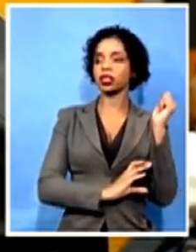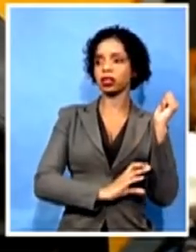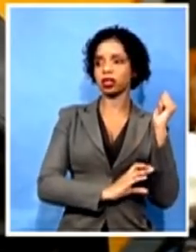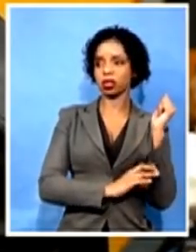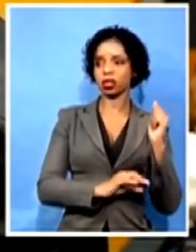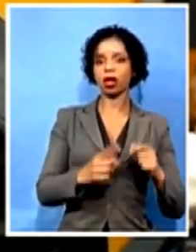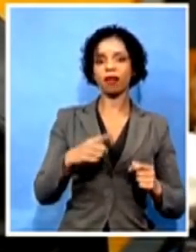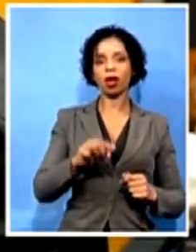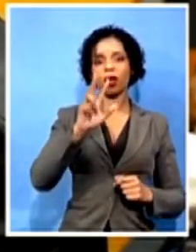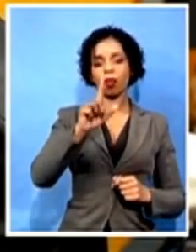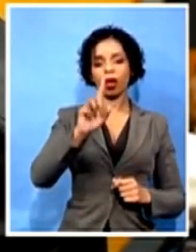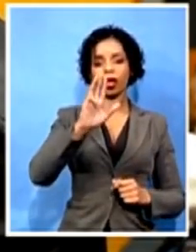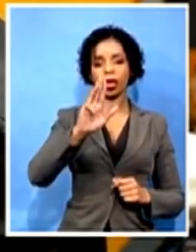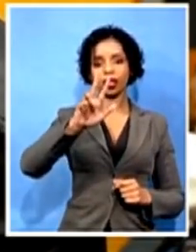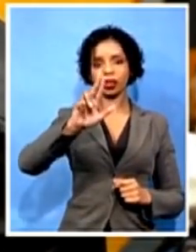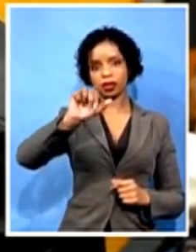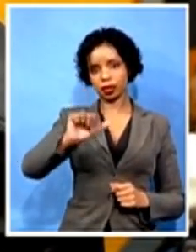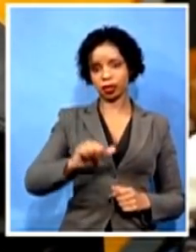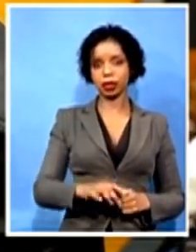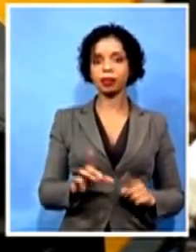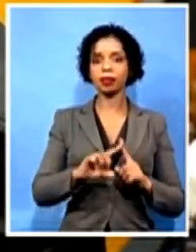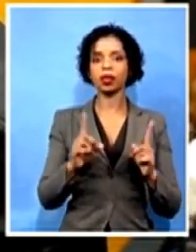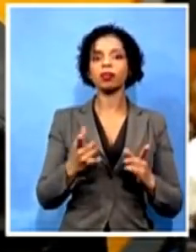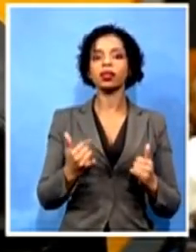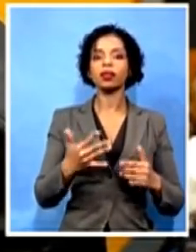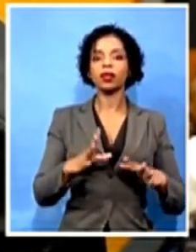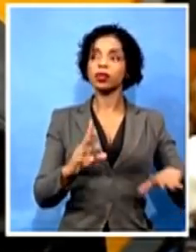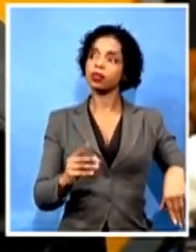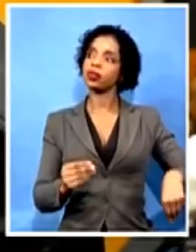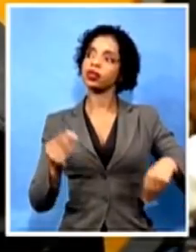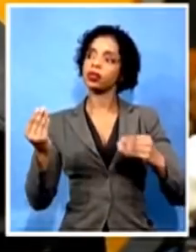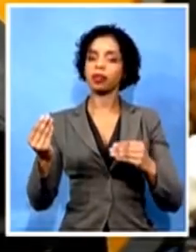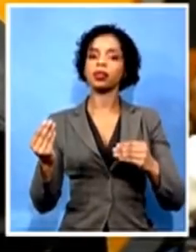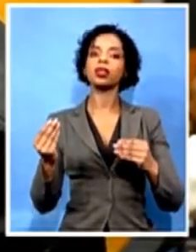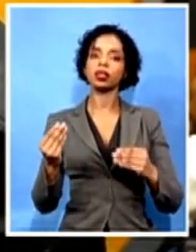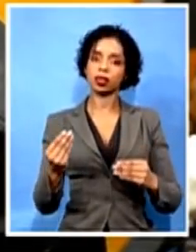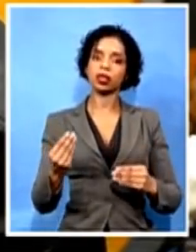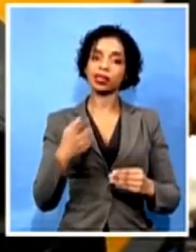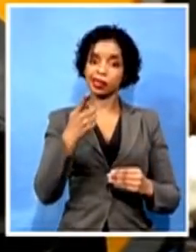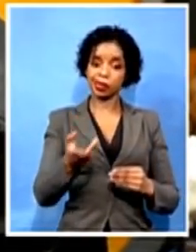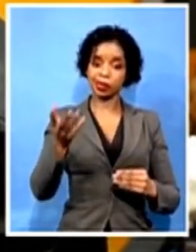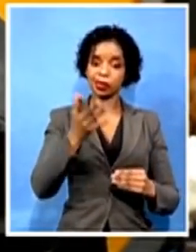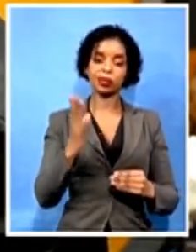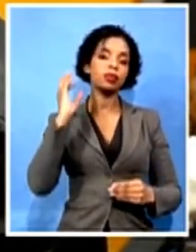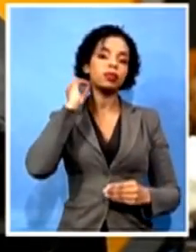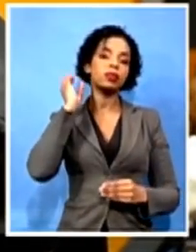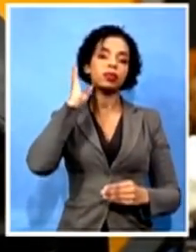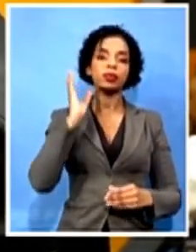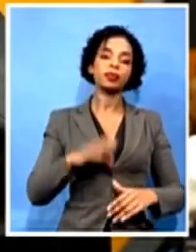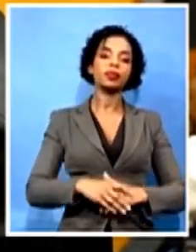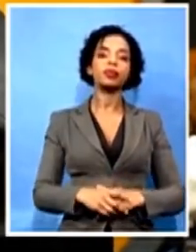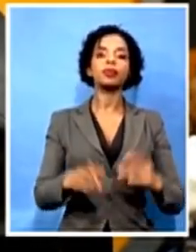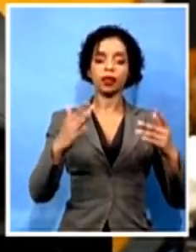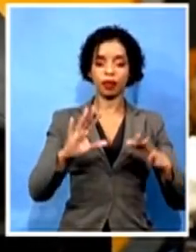we respectfully submit that this honourable court will take into account. I've been advised that the Honourable Presiding Officer will balance the interests